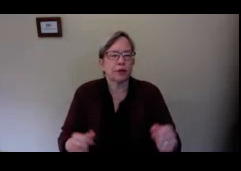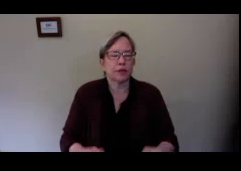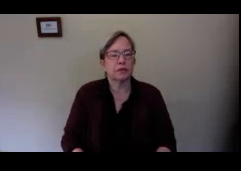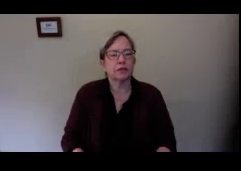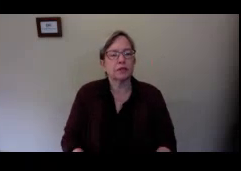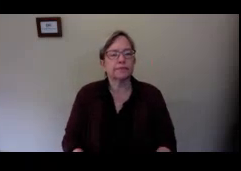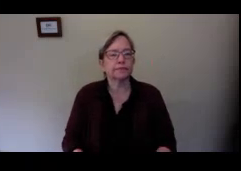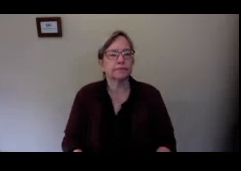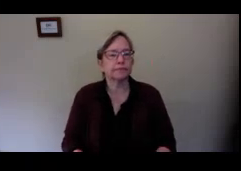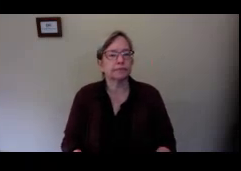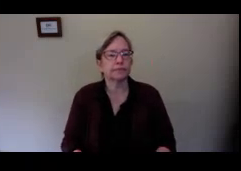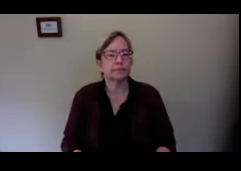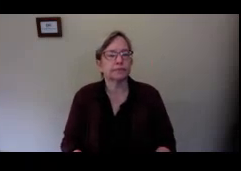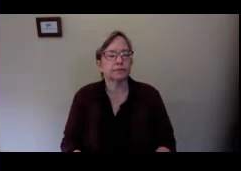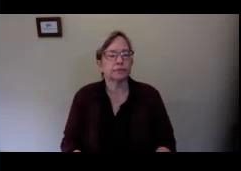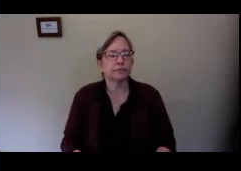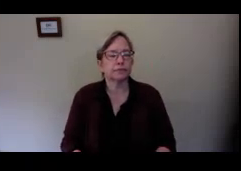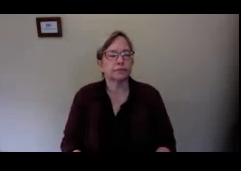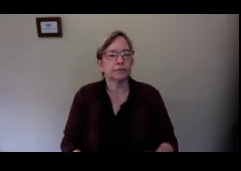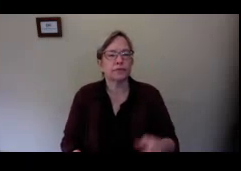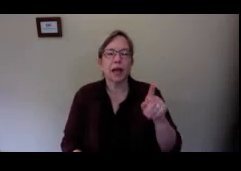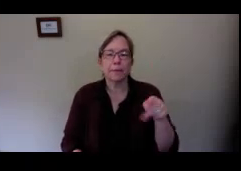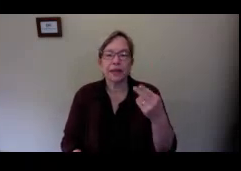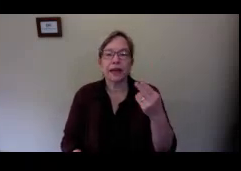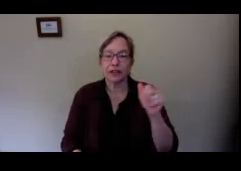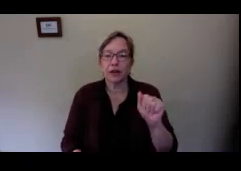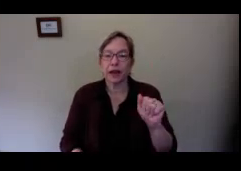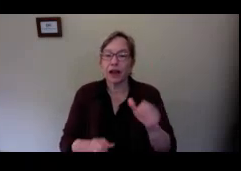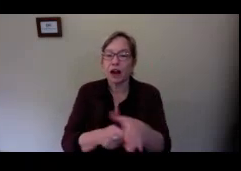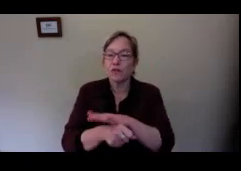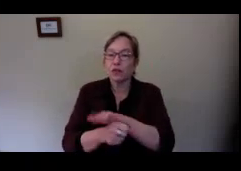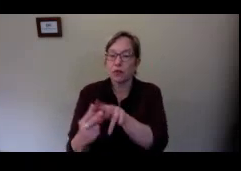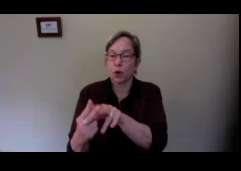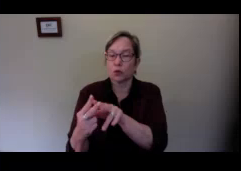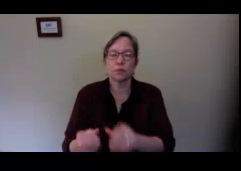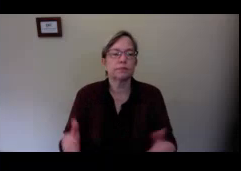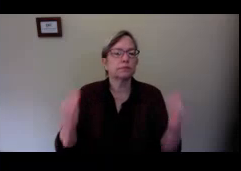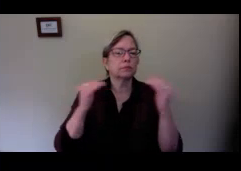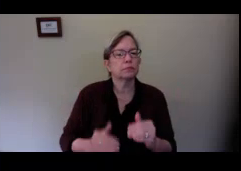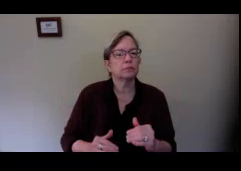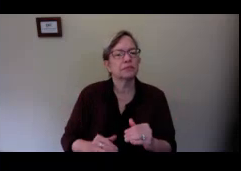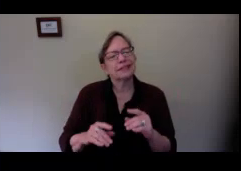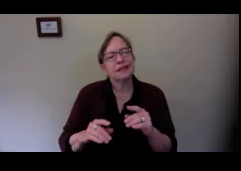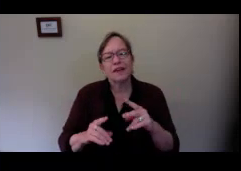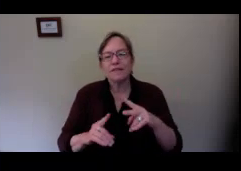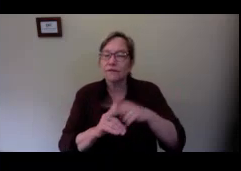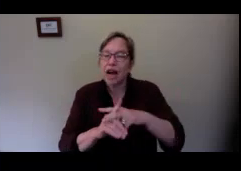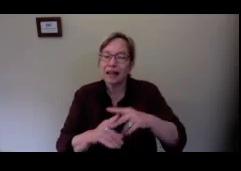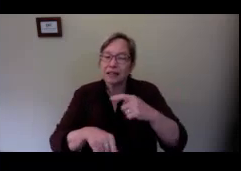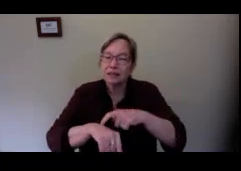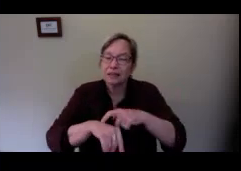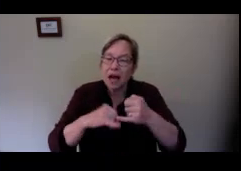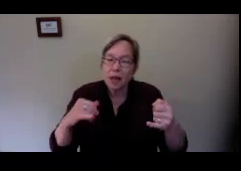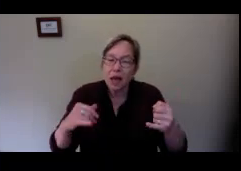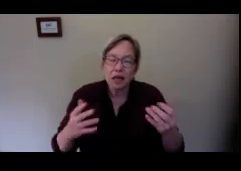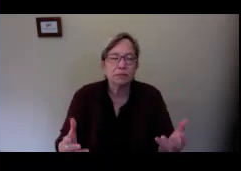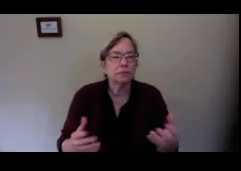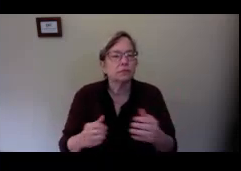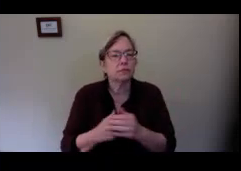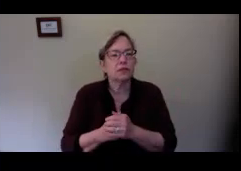So it's somewhat tighter than the federal protections. There's differences in the filing timelines as well. On the